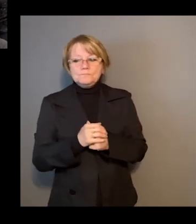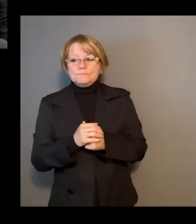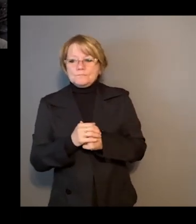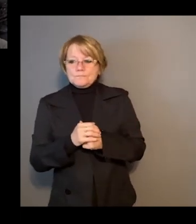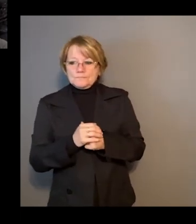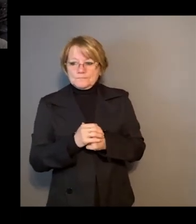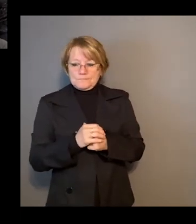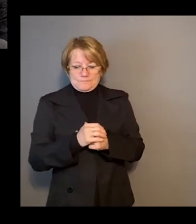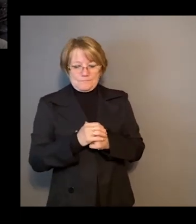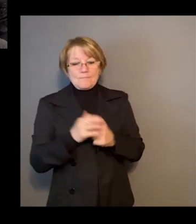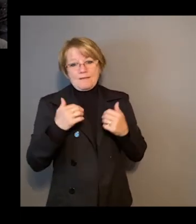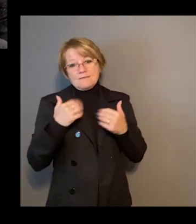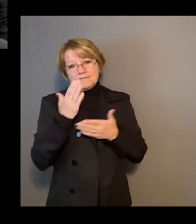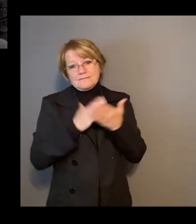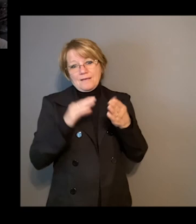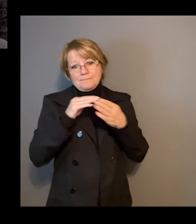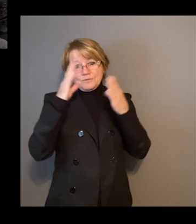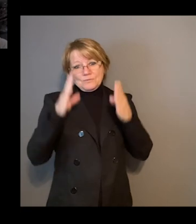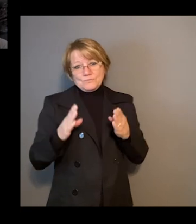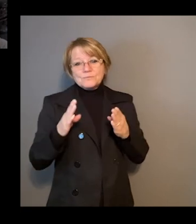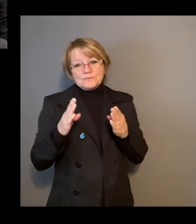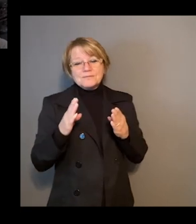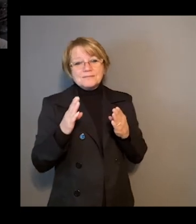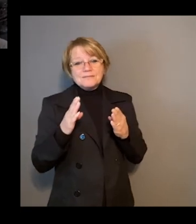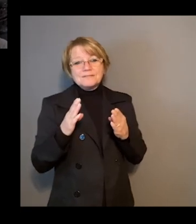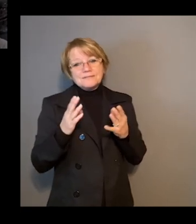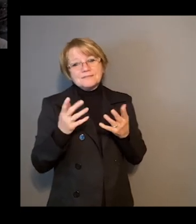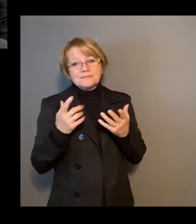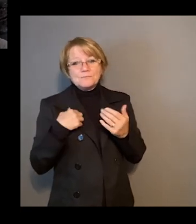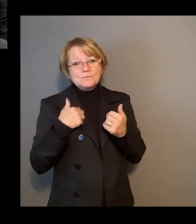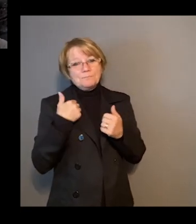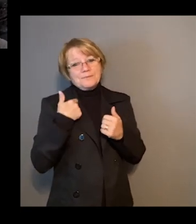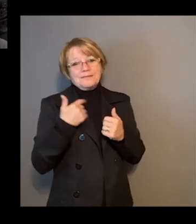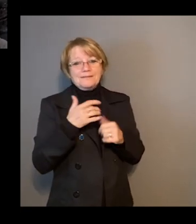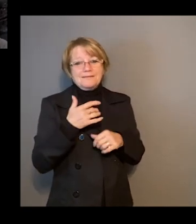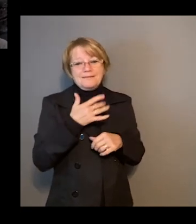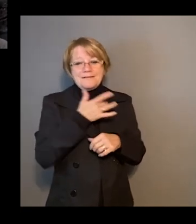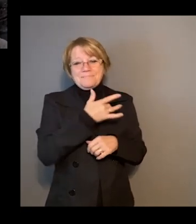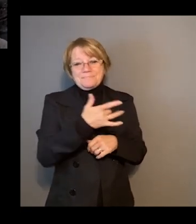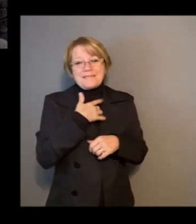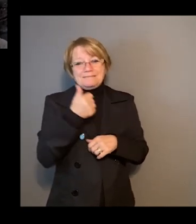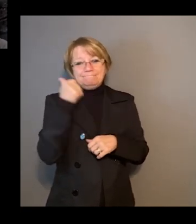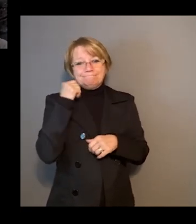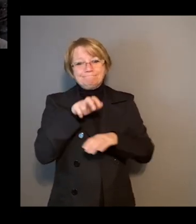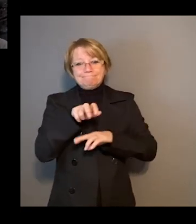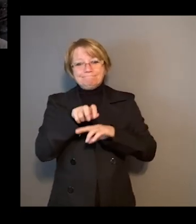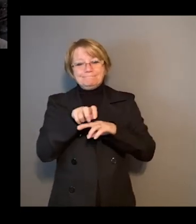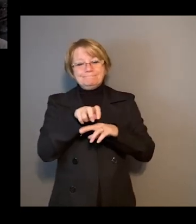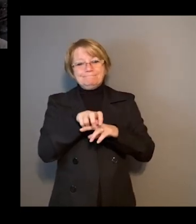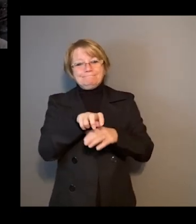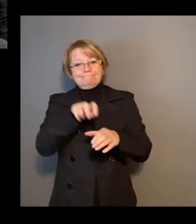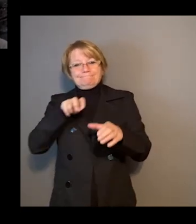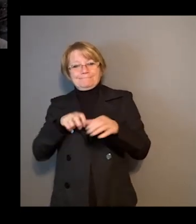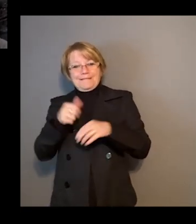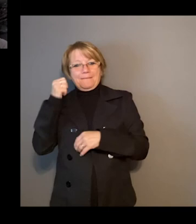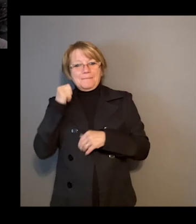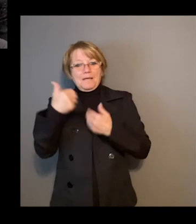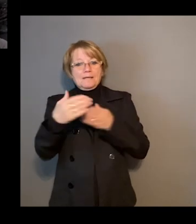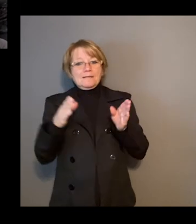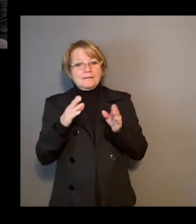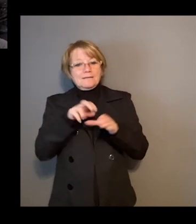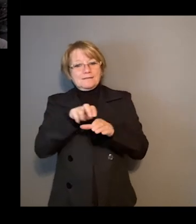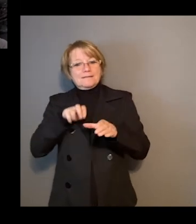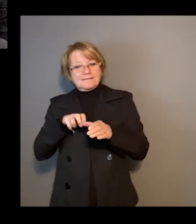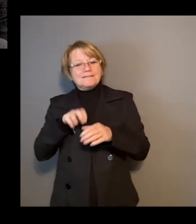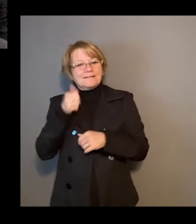from my classes, where they would go sit at the back. And maybe Telly has done that too. And I remember the last class that he took with me, he sat in